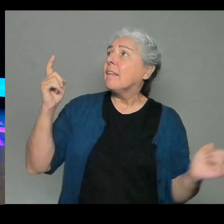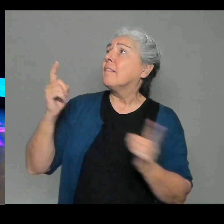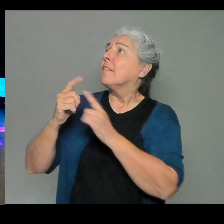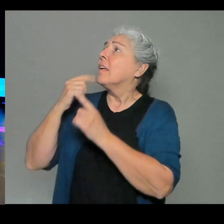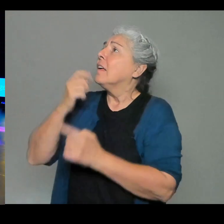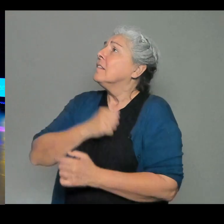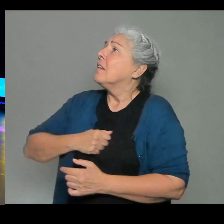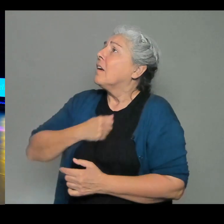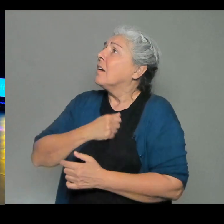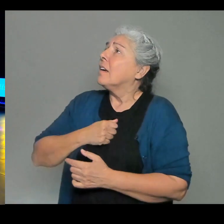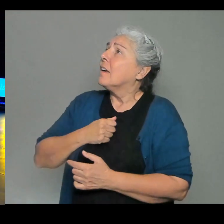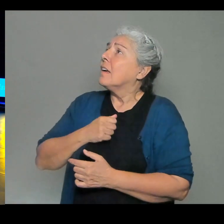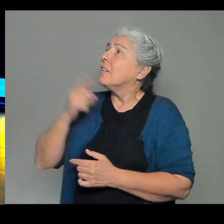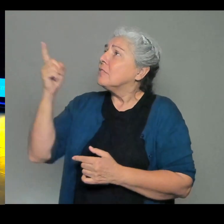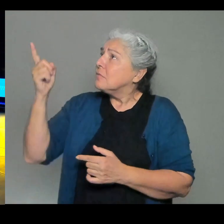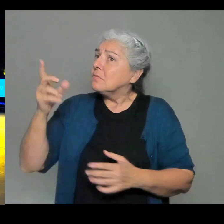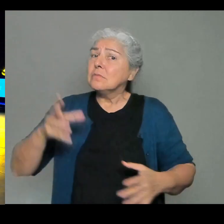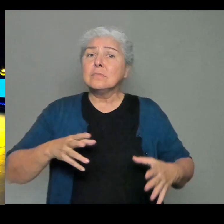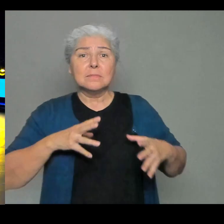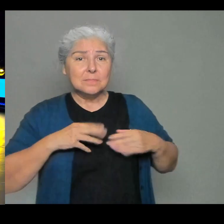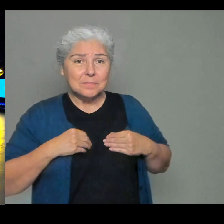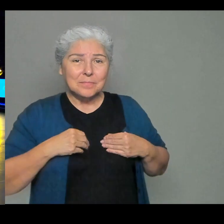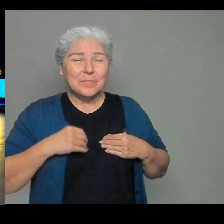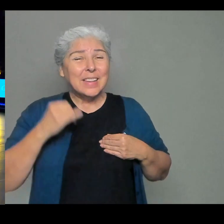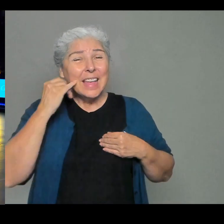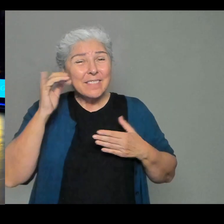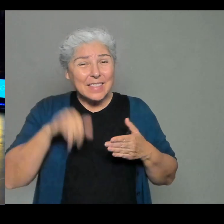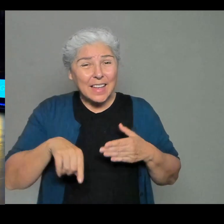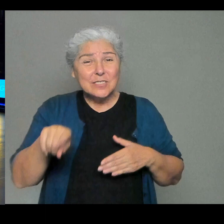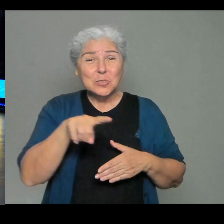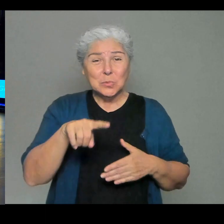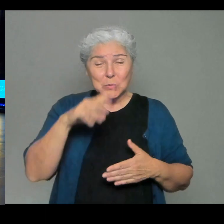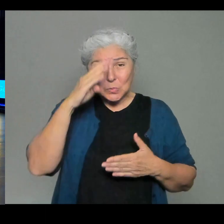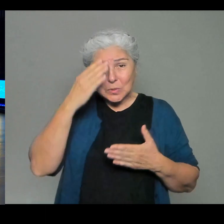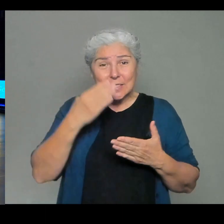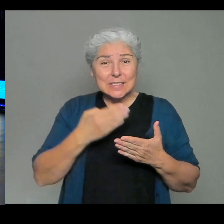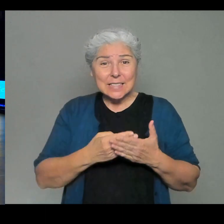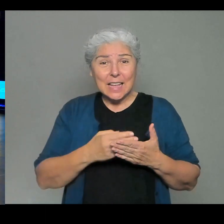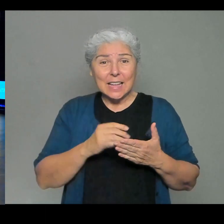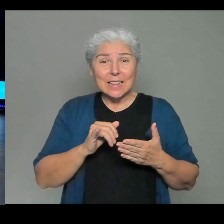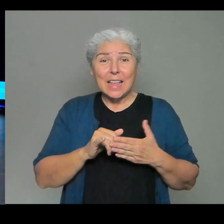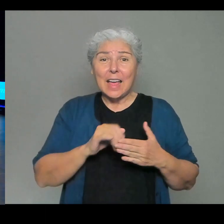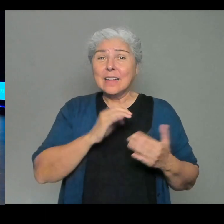who repent. So if you want to be like the son who